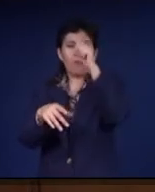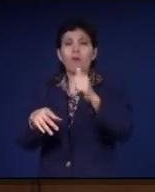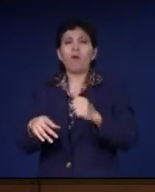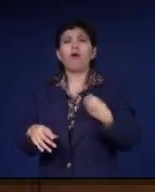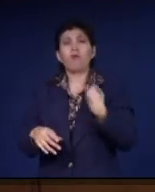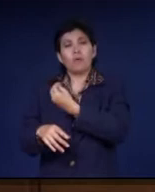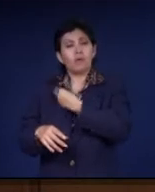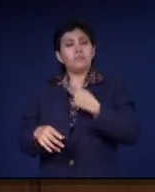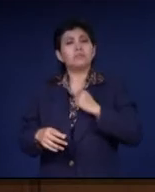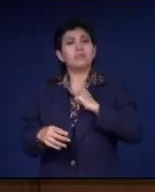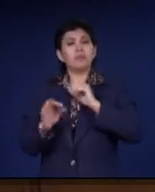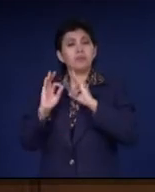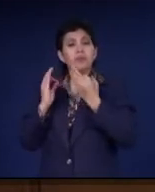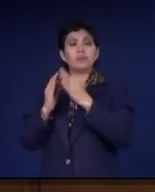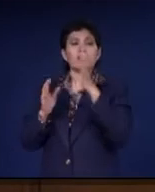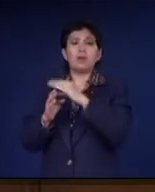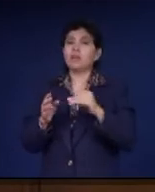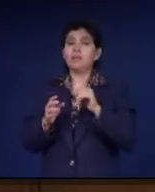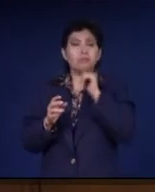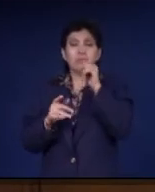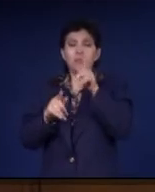family, and not everyone should know that.